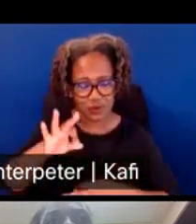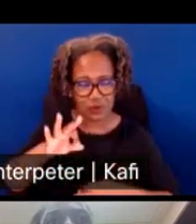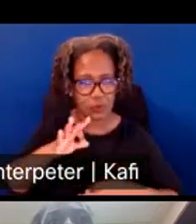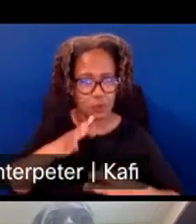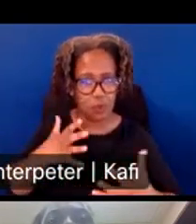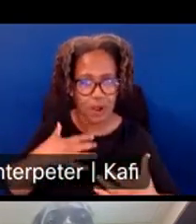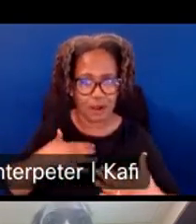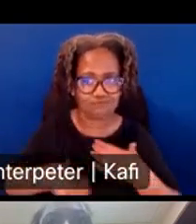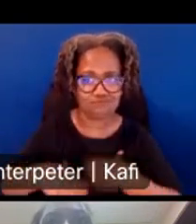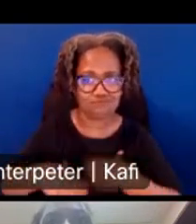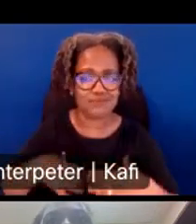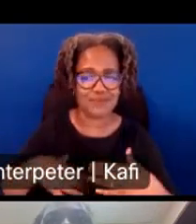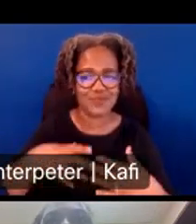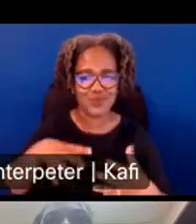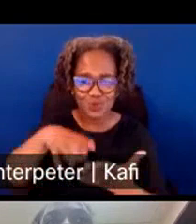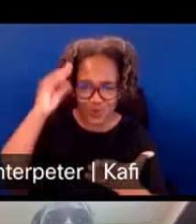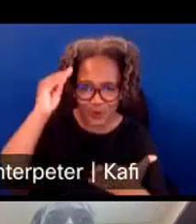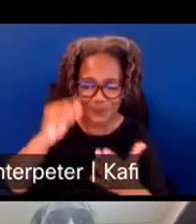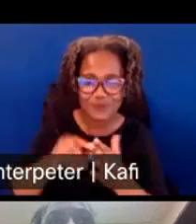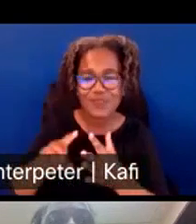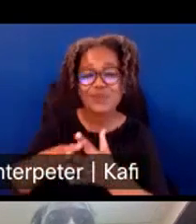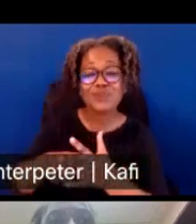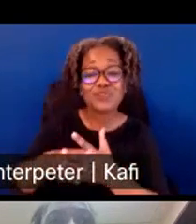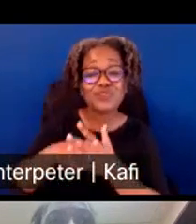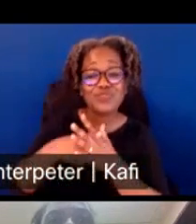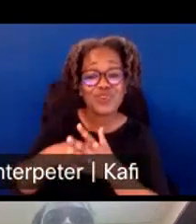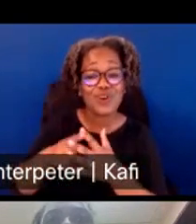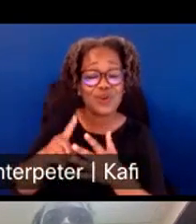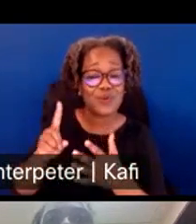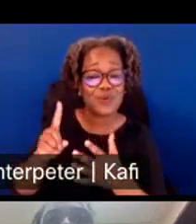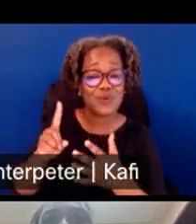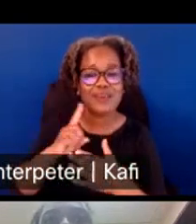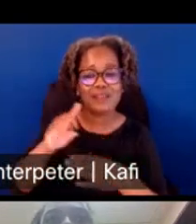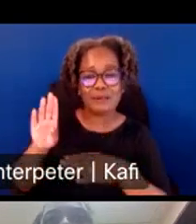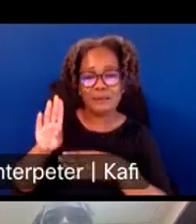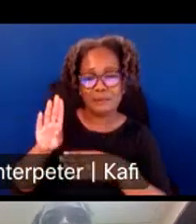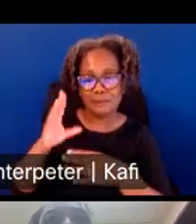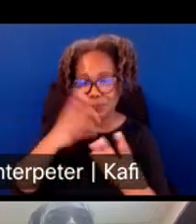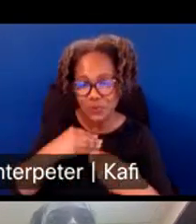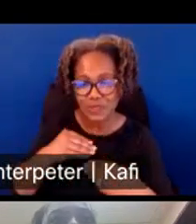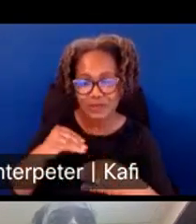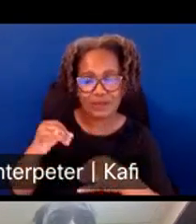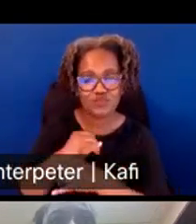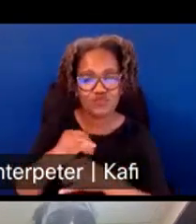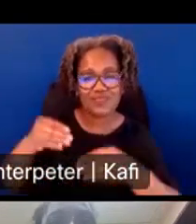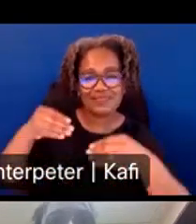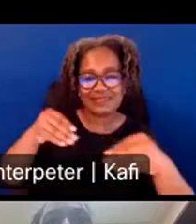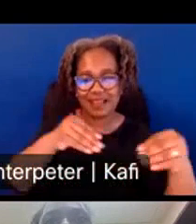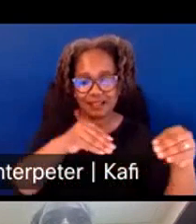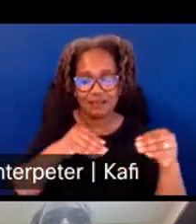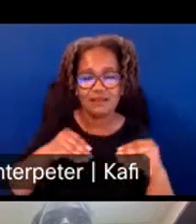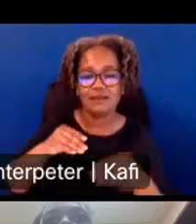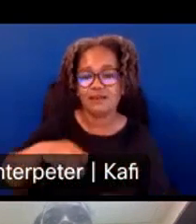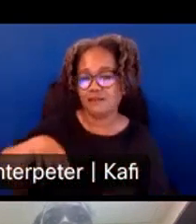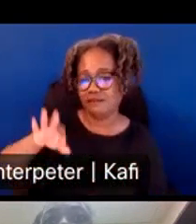her start in the beauty industry, selling Fuller products door to door in Brooklyn, New York, while a student at Talladega